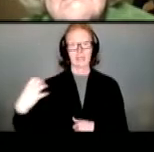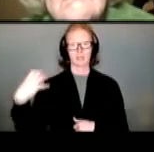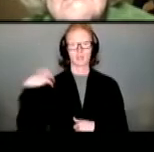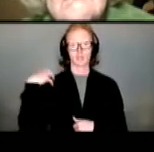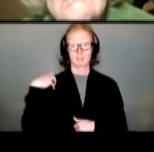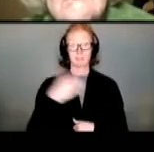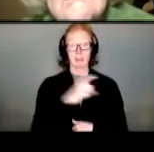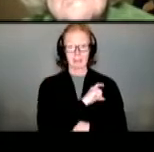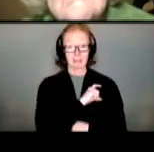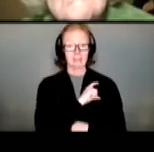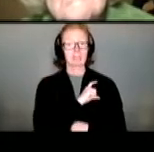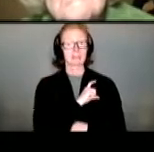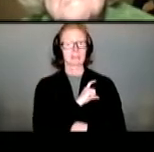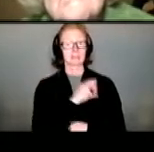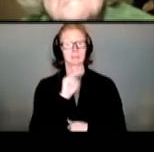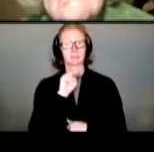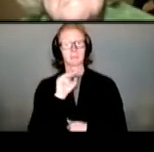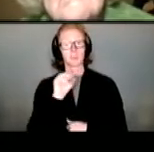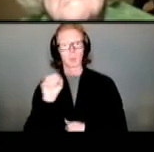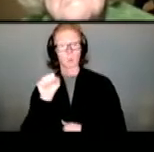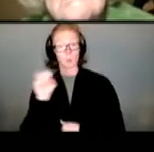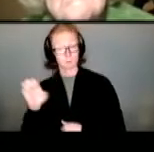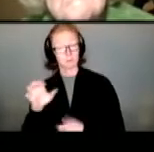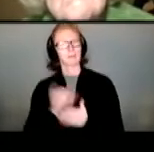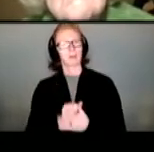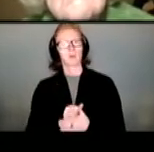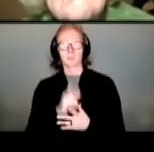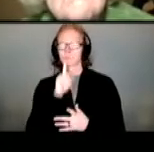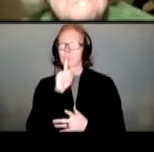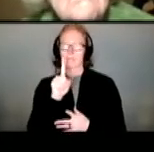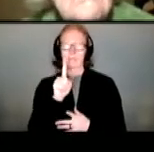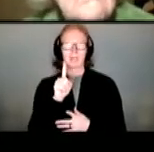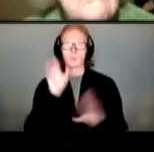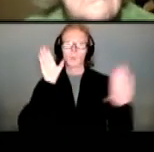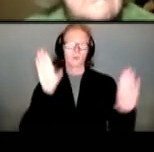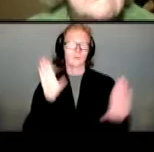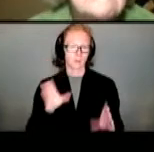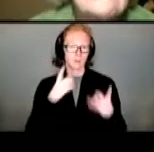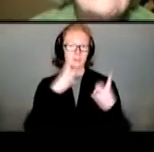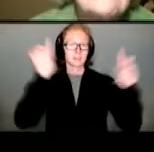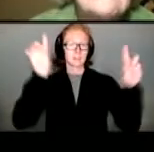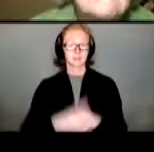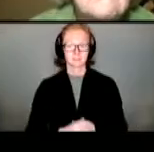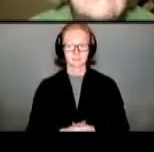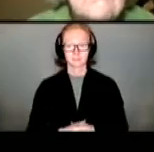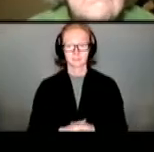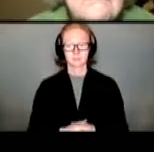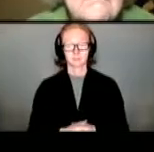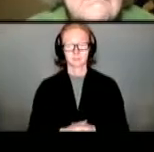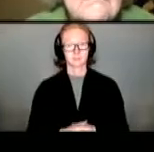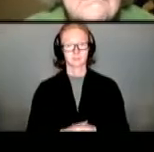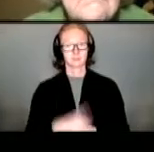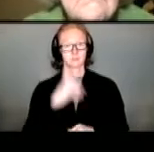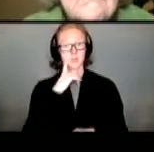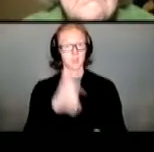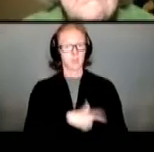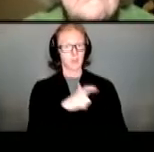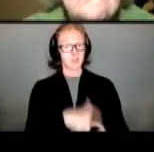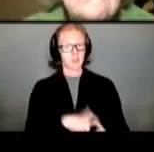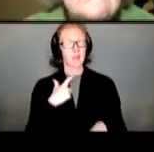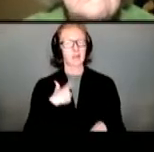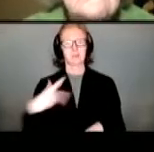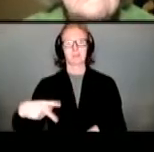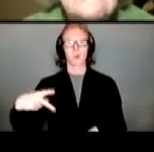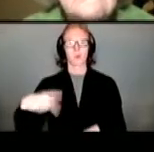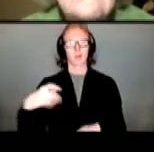you know, definitely that was quite an achievement, especially given how long Portland has been a